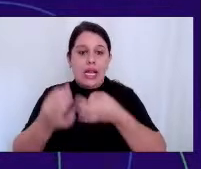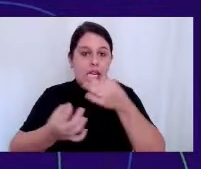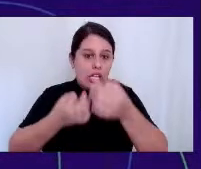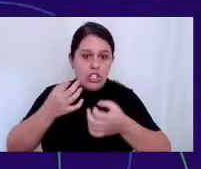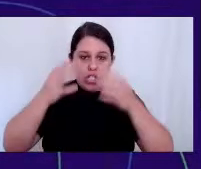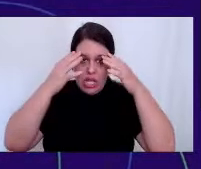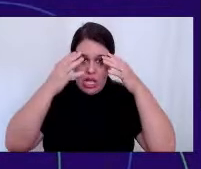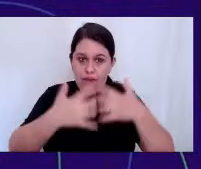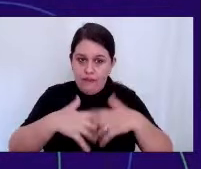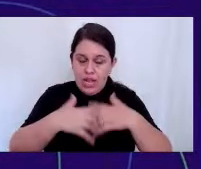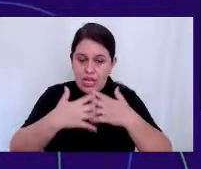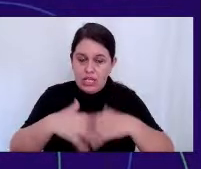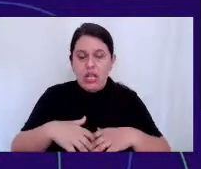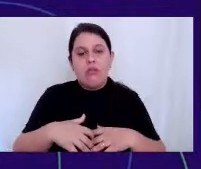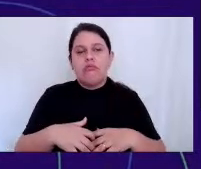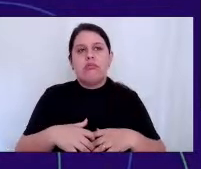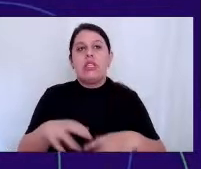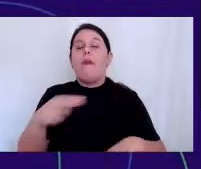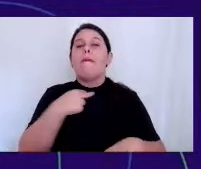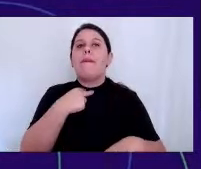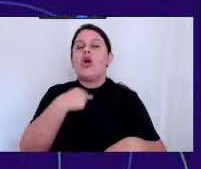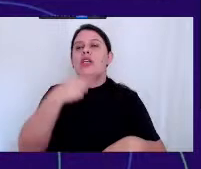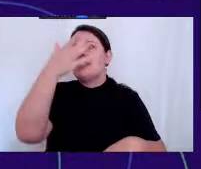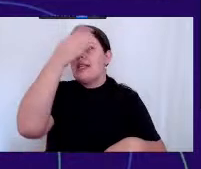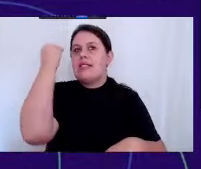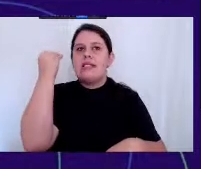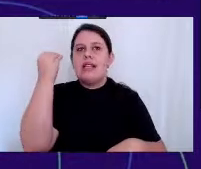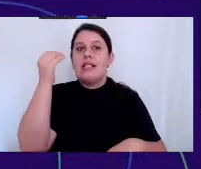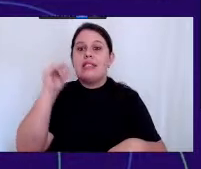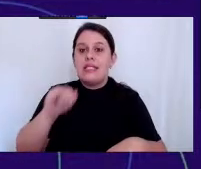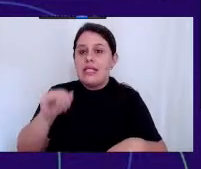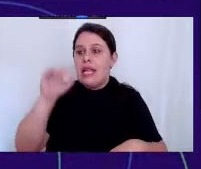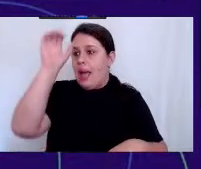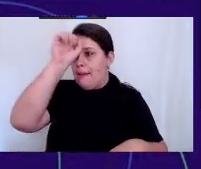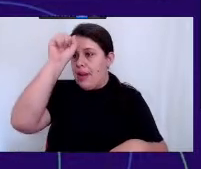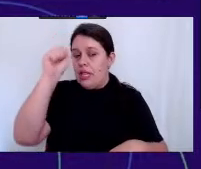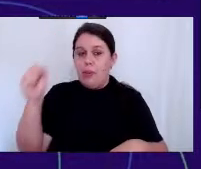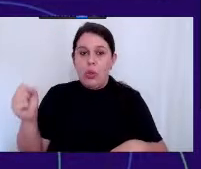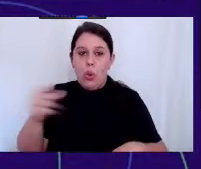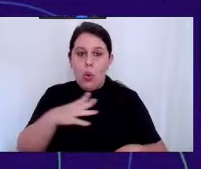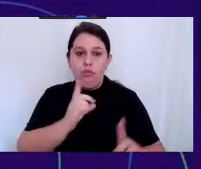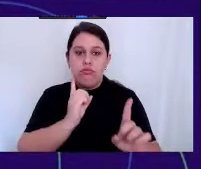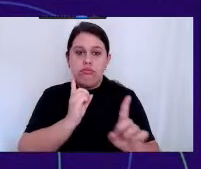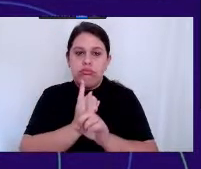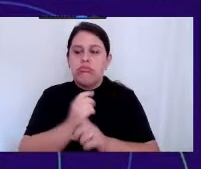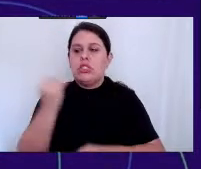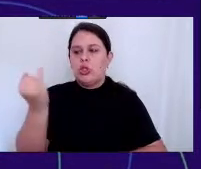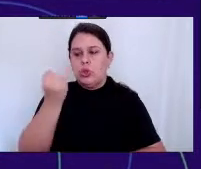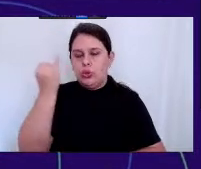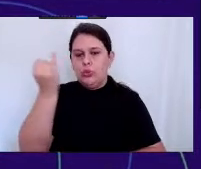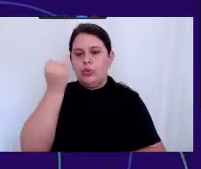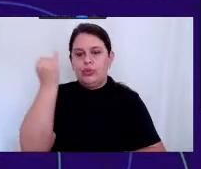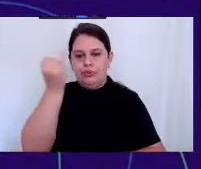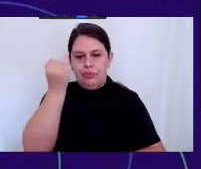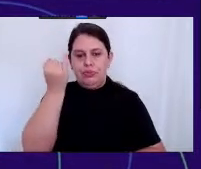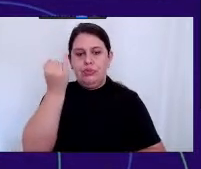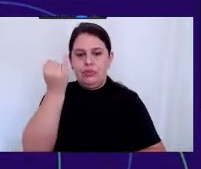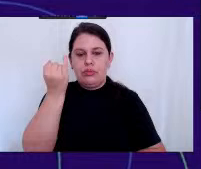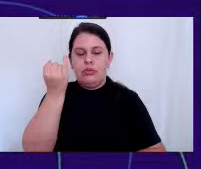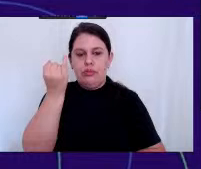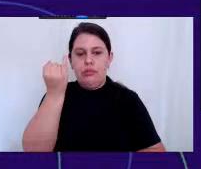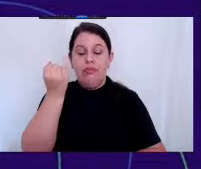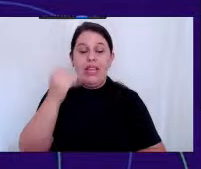learn something new, if we discover something of importance, there's also the idea that we would like to share it,